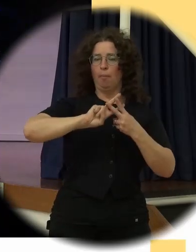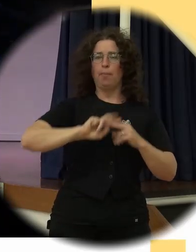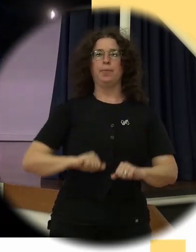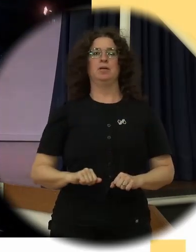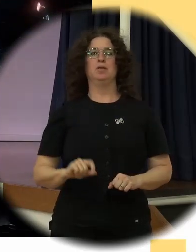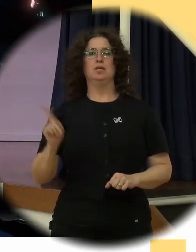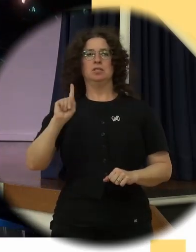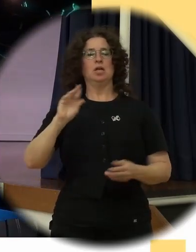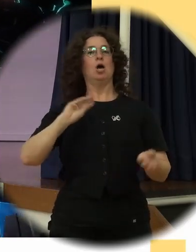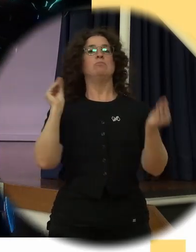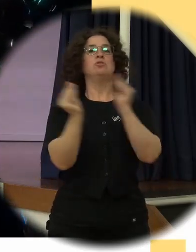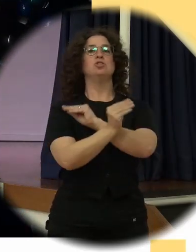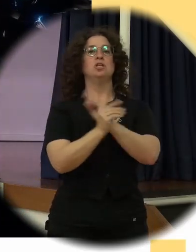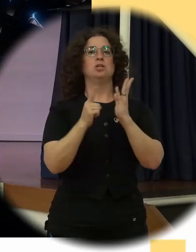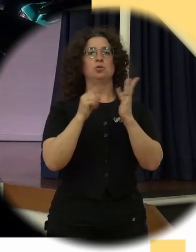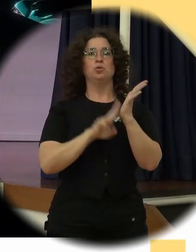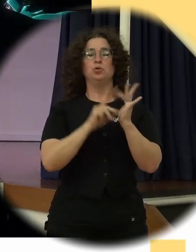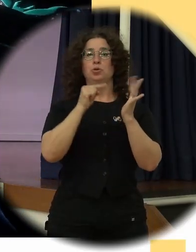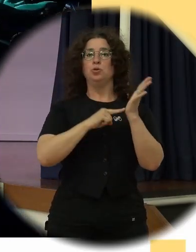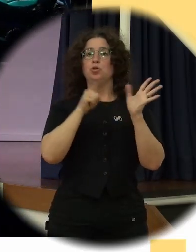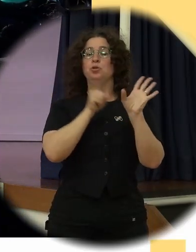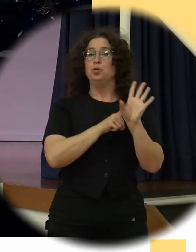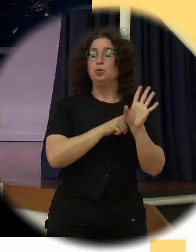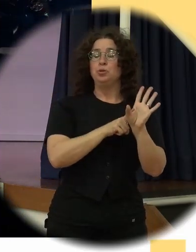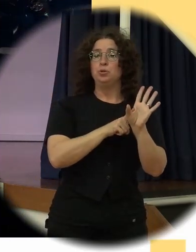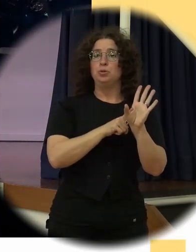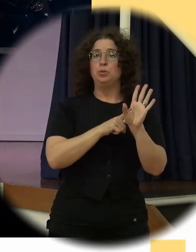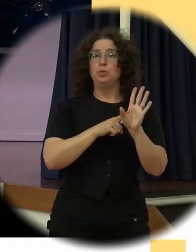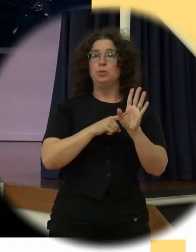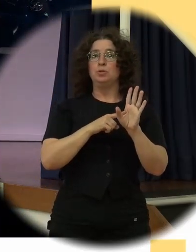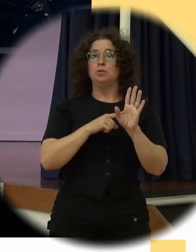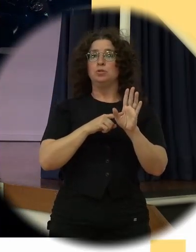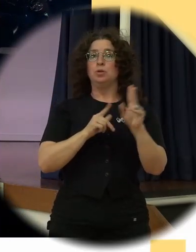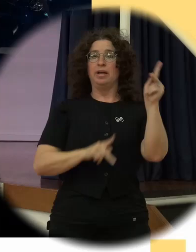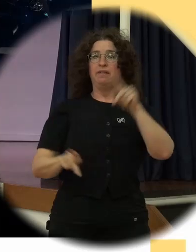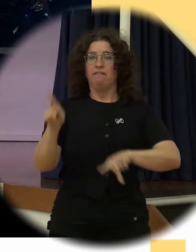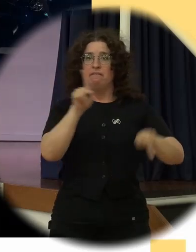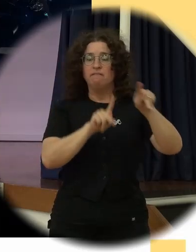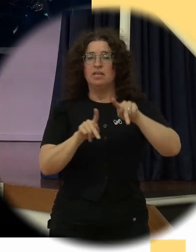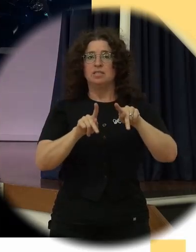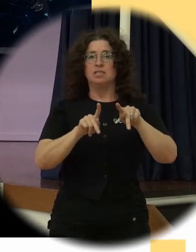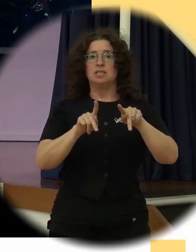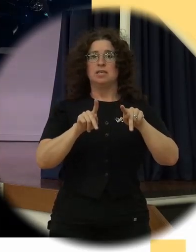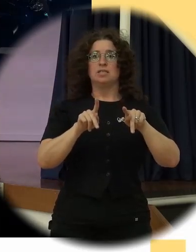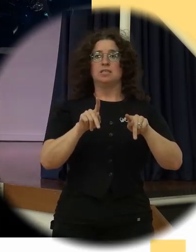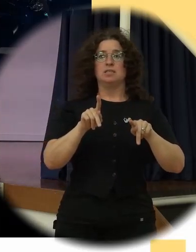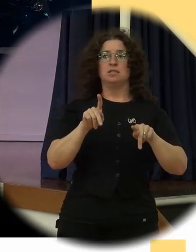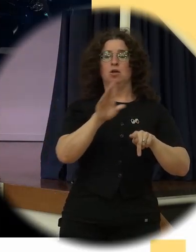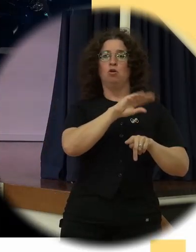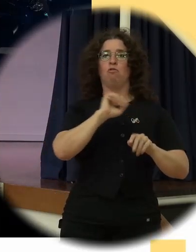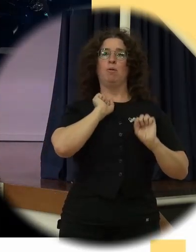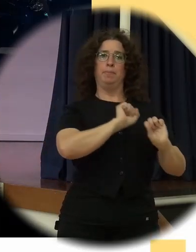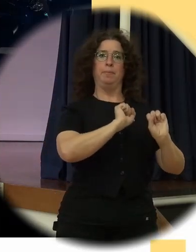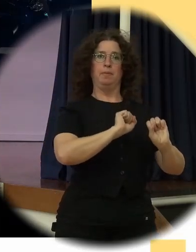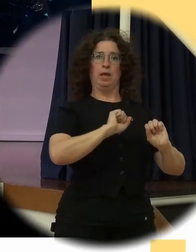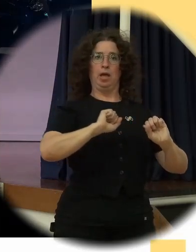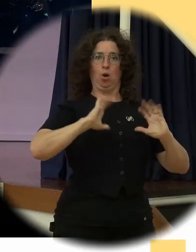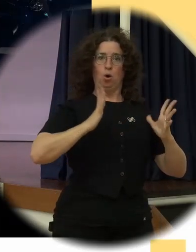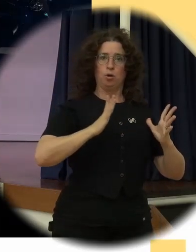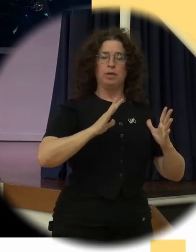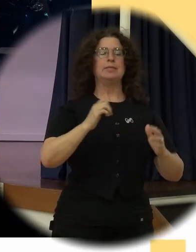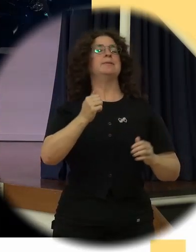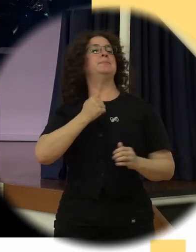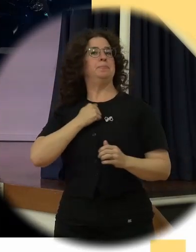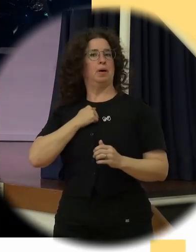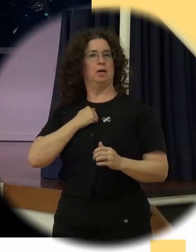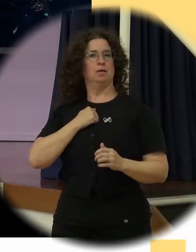out the Unity physics engine from PhysX over into my own custom one, which